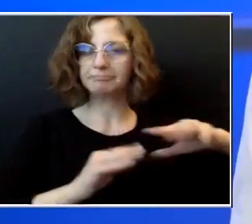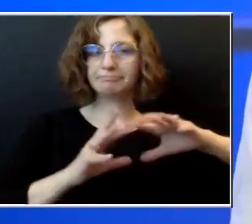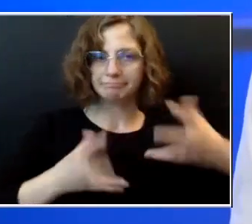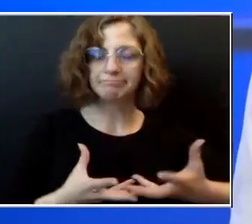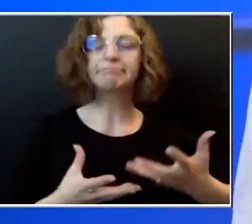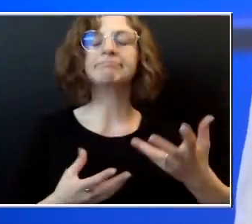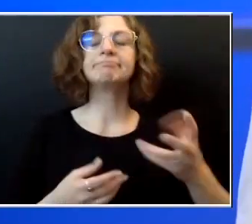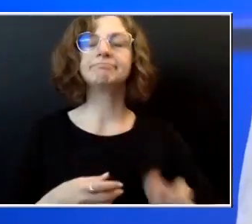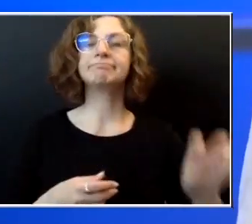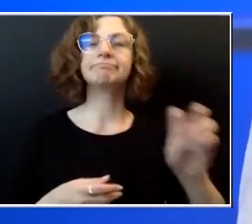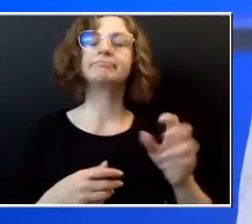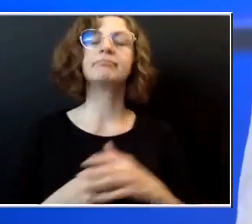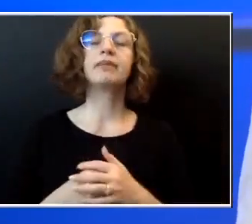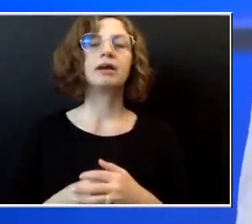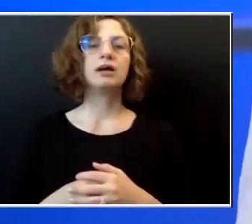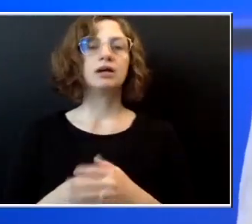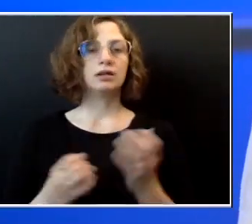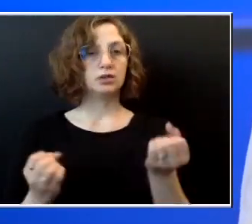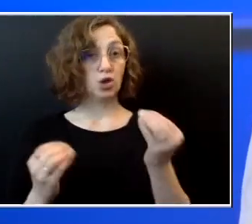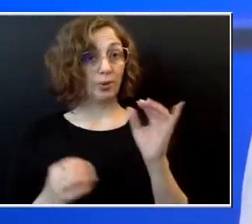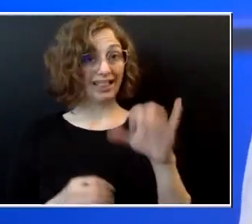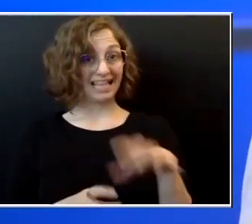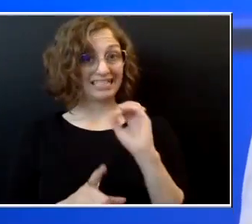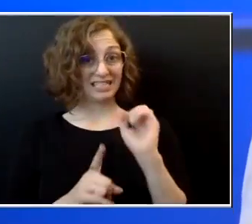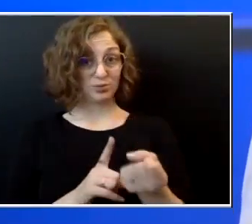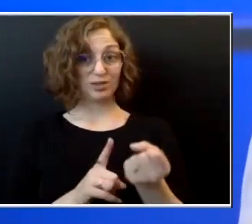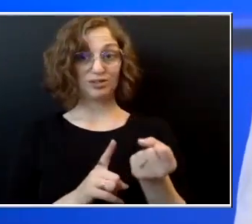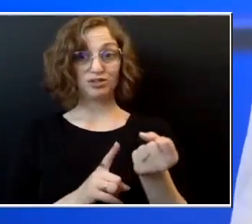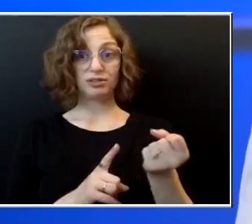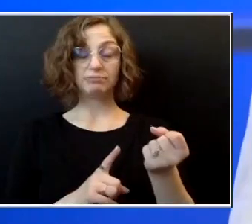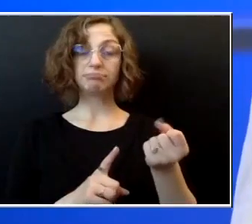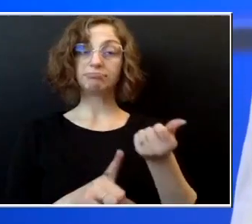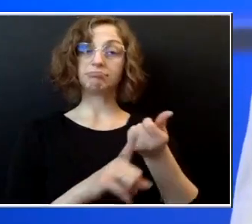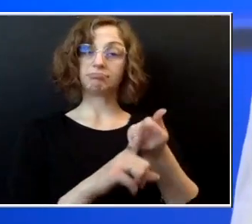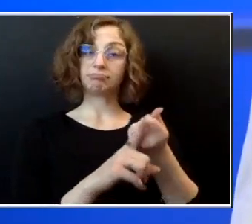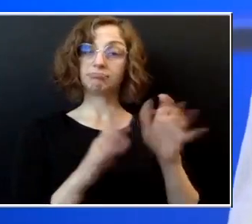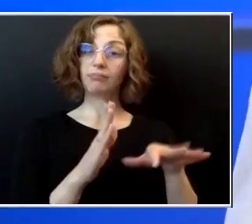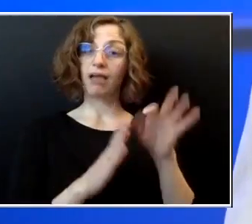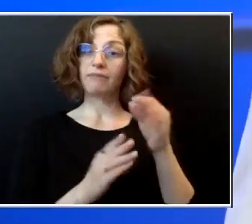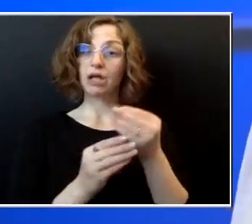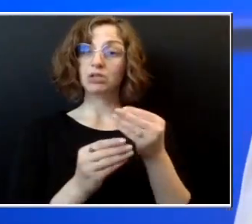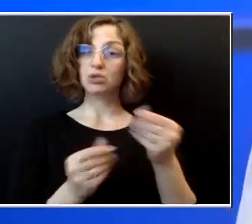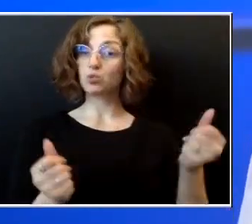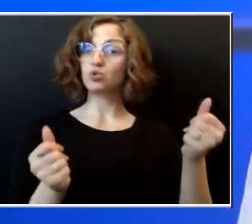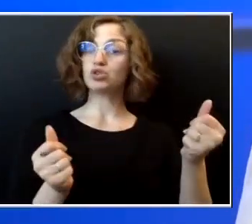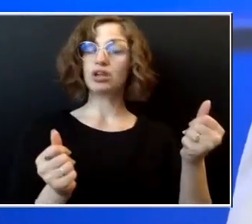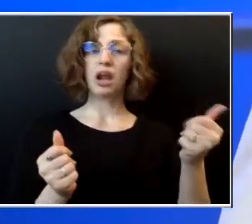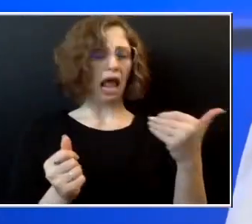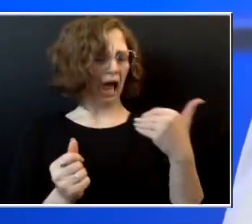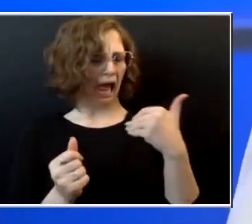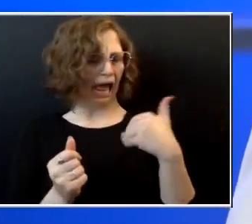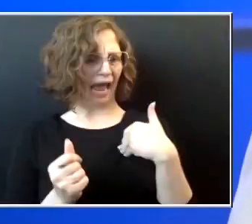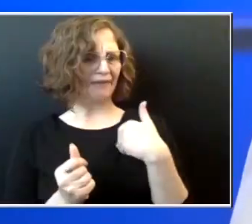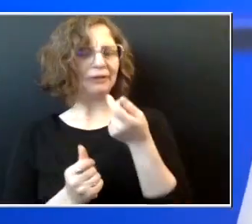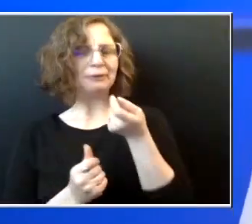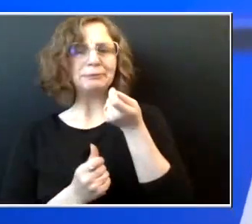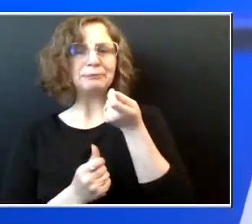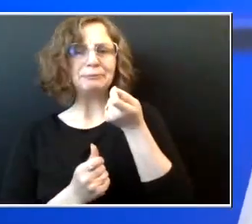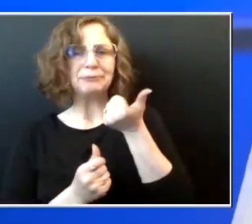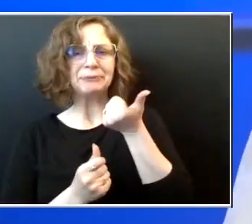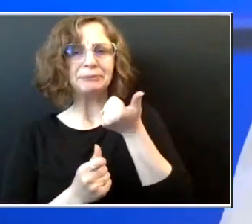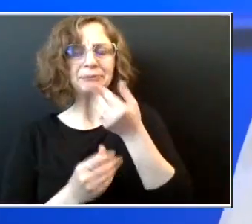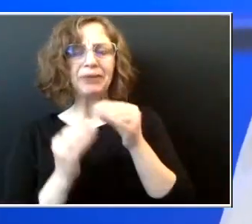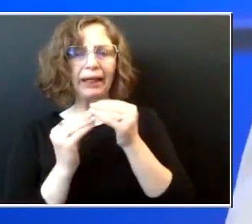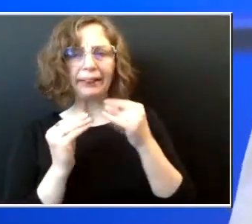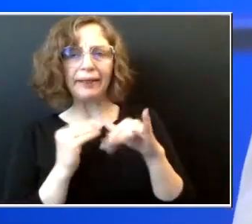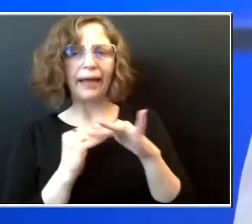situation, they found a solution themselves to having a small plot of land and high caloric needs. It was a growing population,